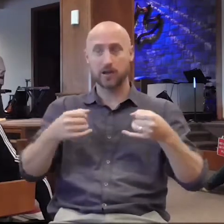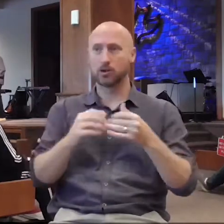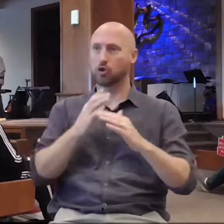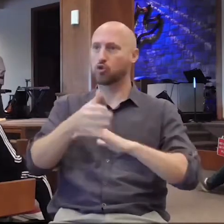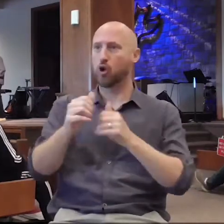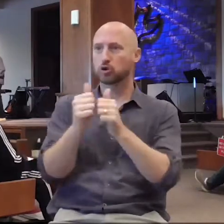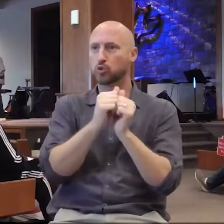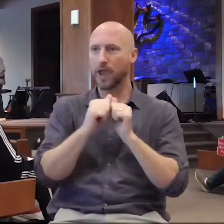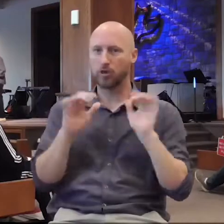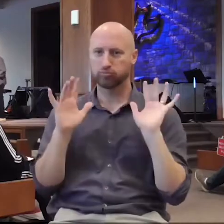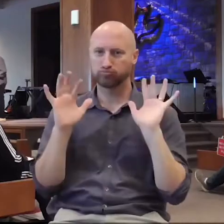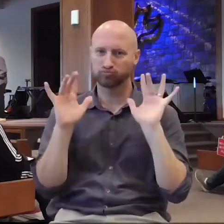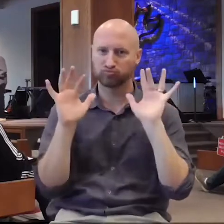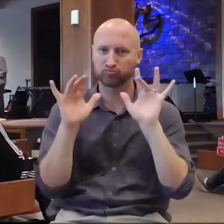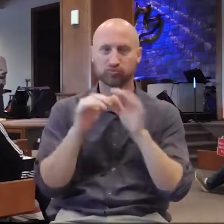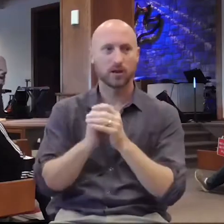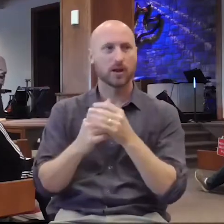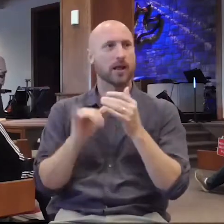Not smoldering.